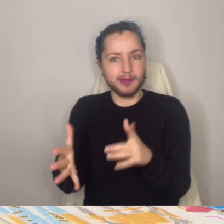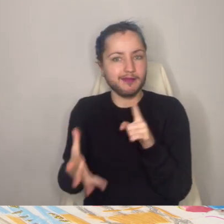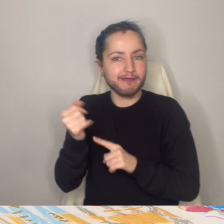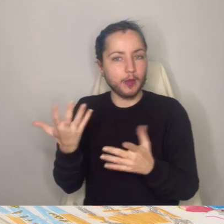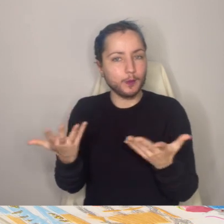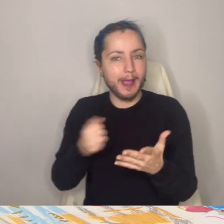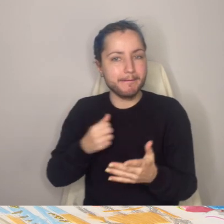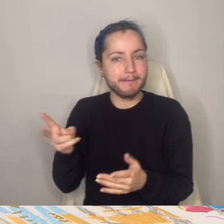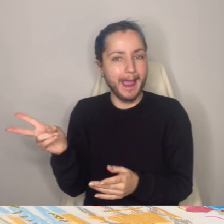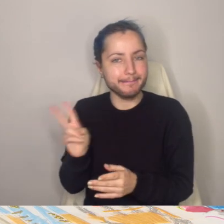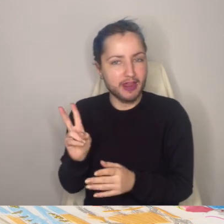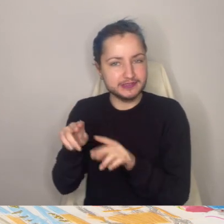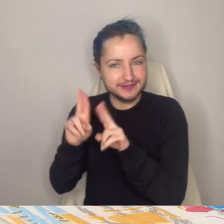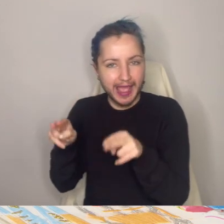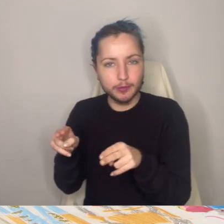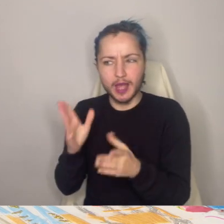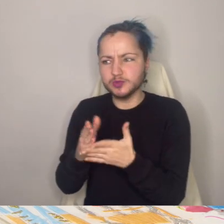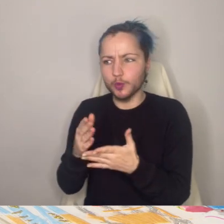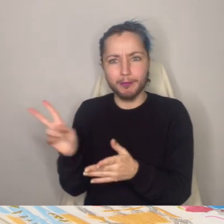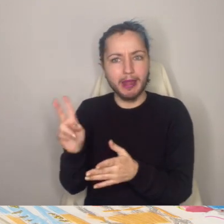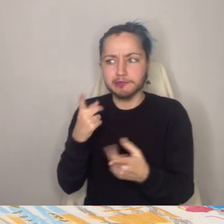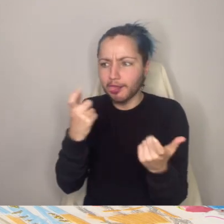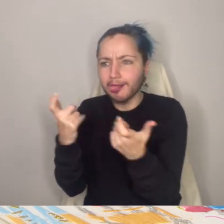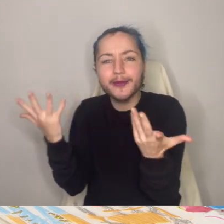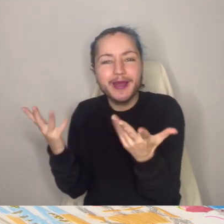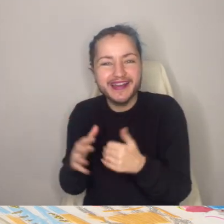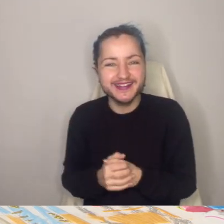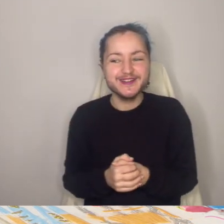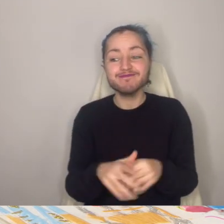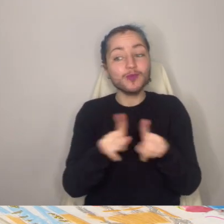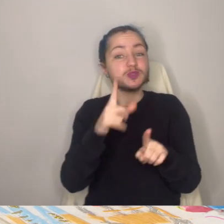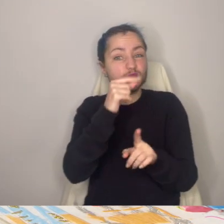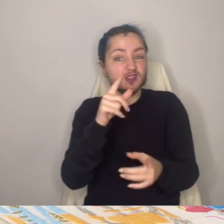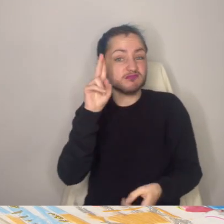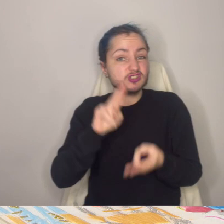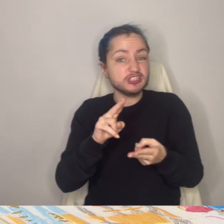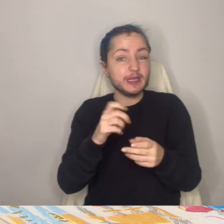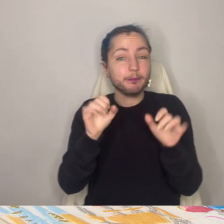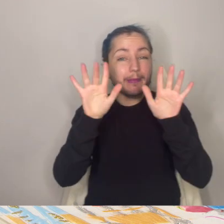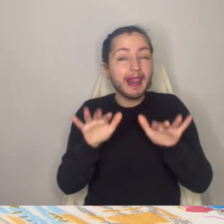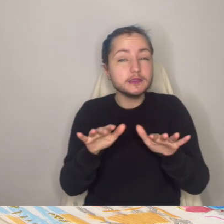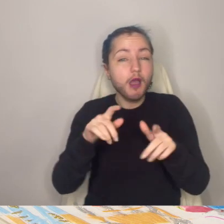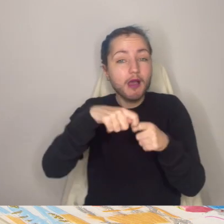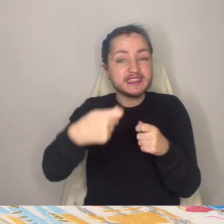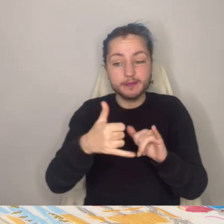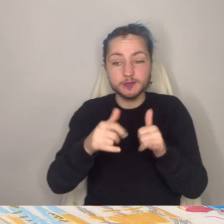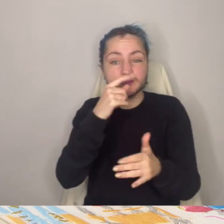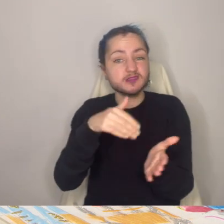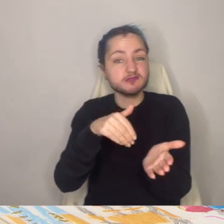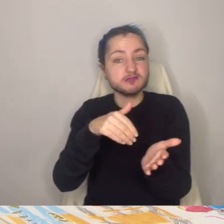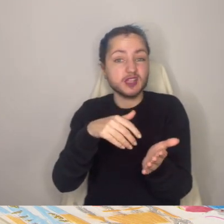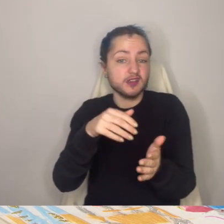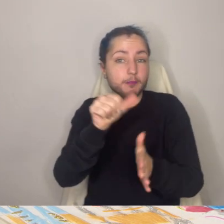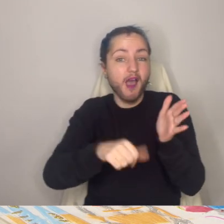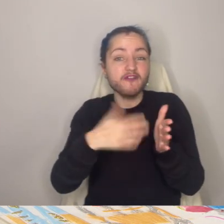in my parents' house, so I'm sure they'll be looking for that. You can also just get some cheap glitter tape. Sometimes they sell these in